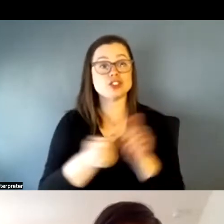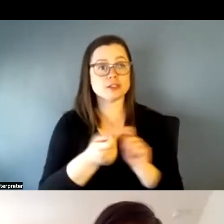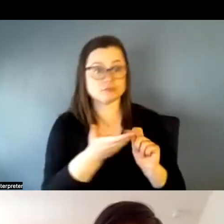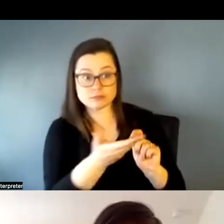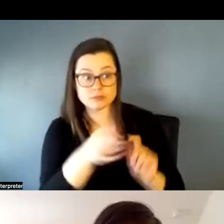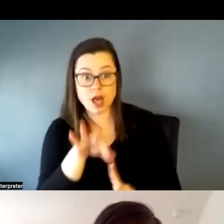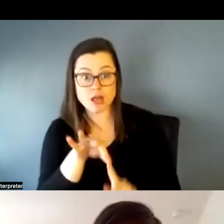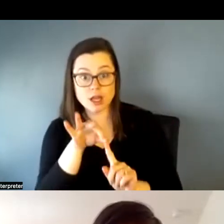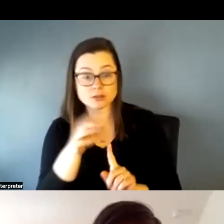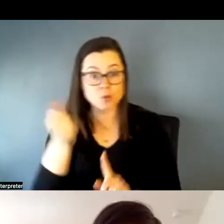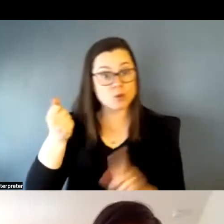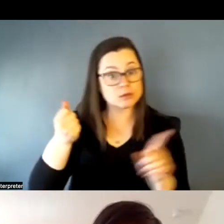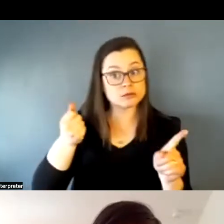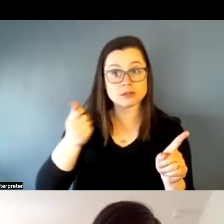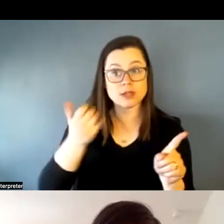to say about the